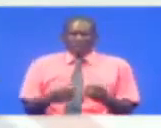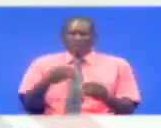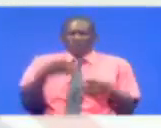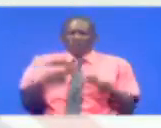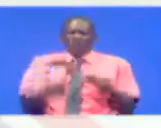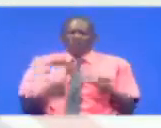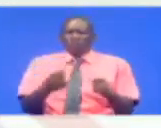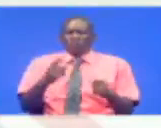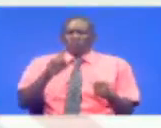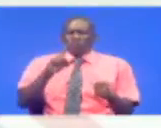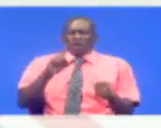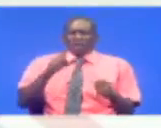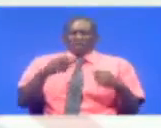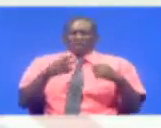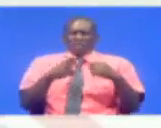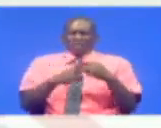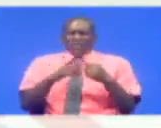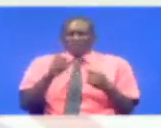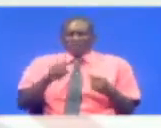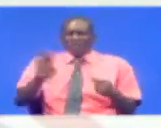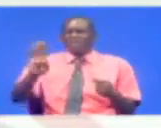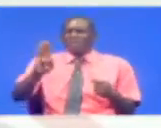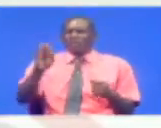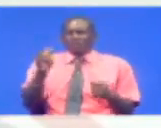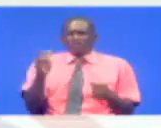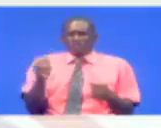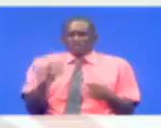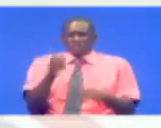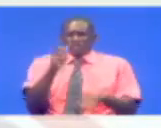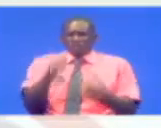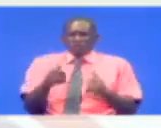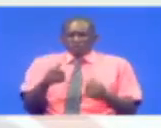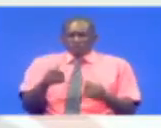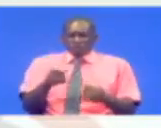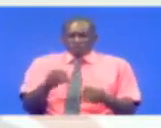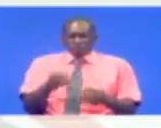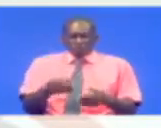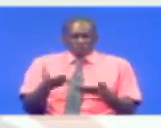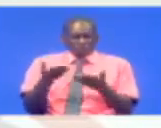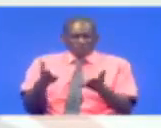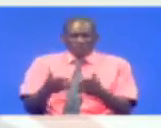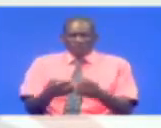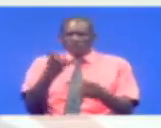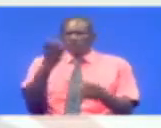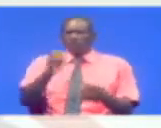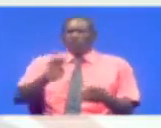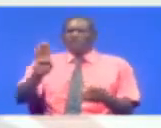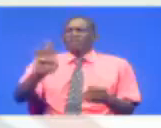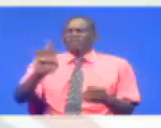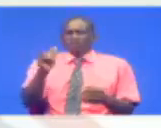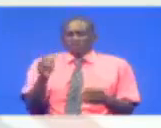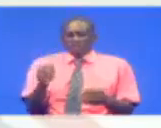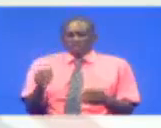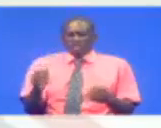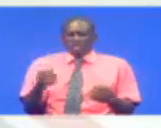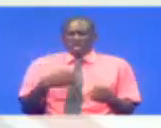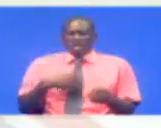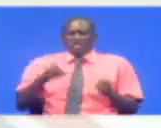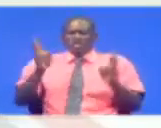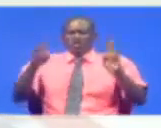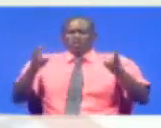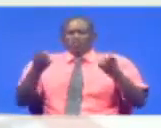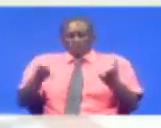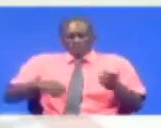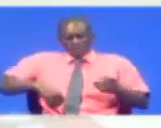the 171 billion shillings that we accommodated, 40 billion had normalized and